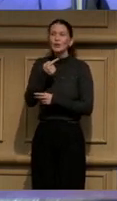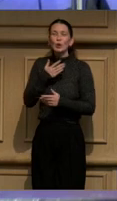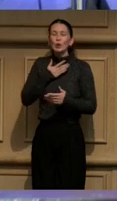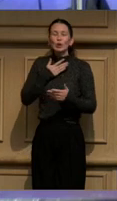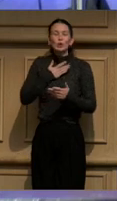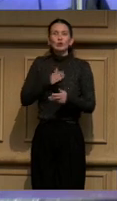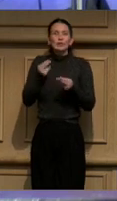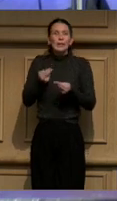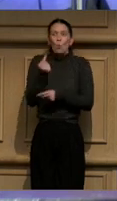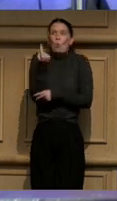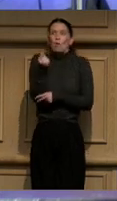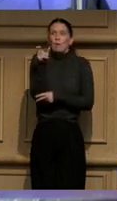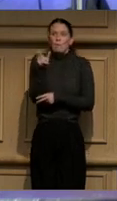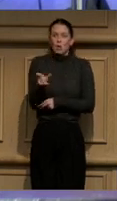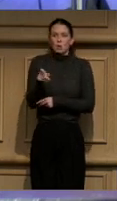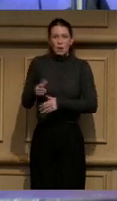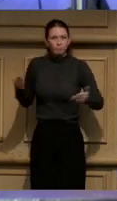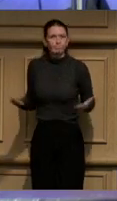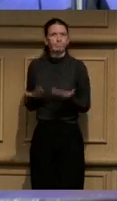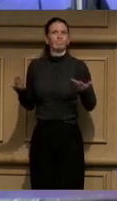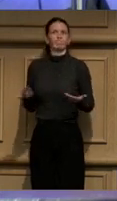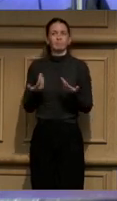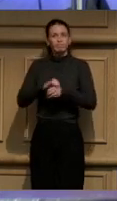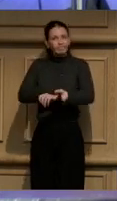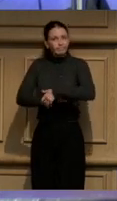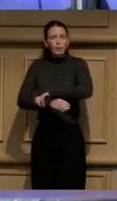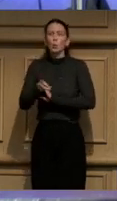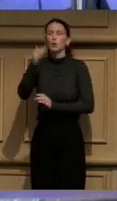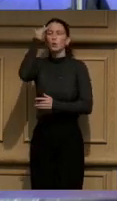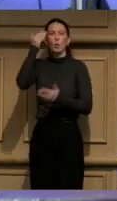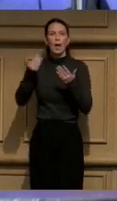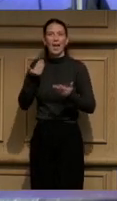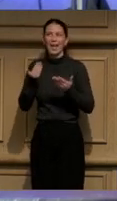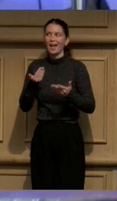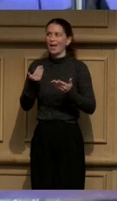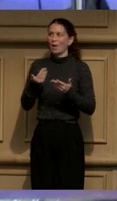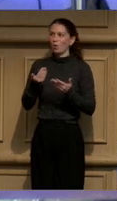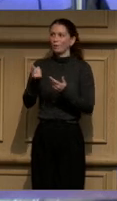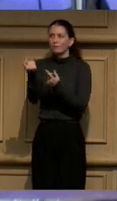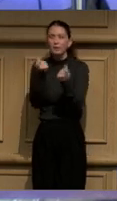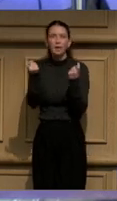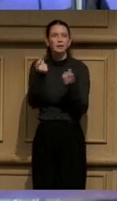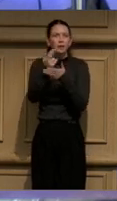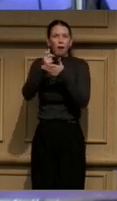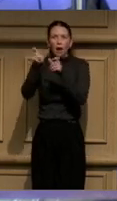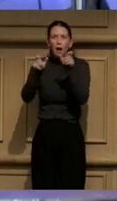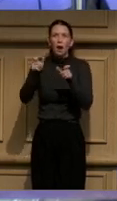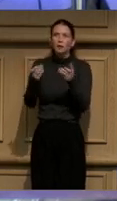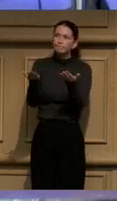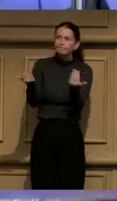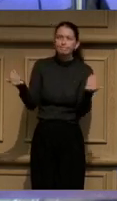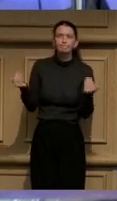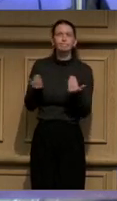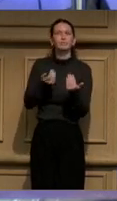and get the funding and know how to go about it and get the artists, bring the artists. But I think that will or just